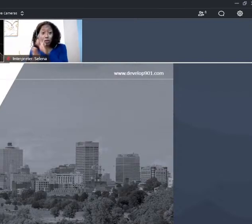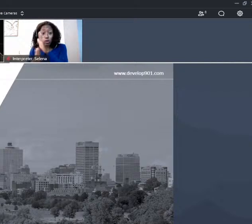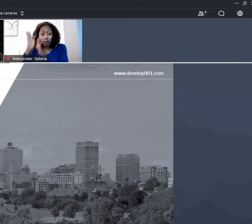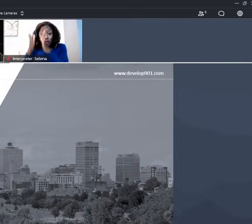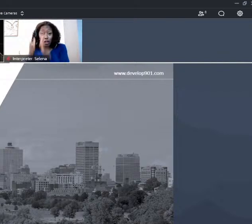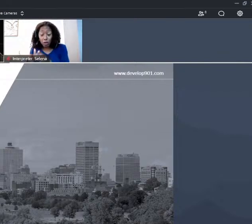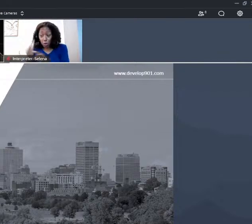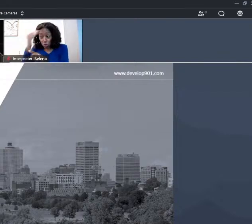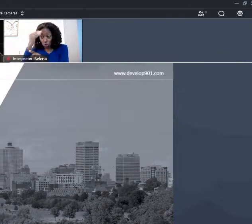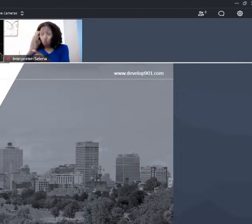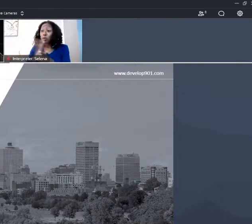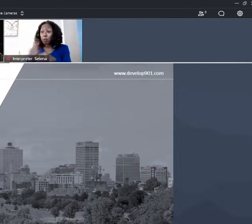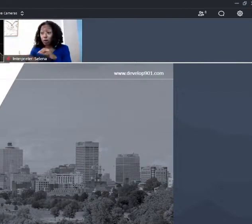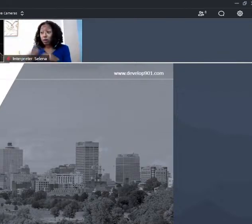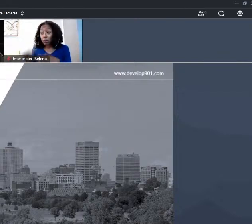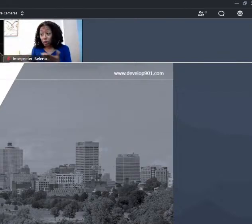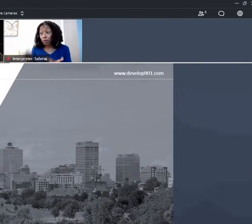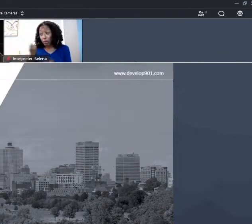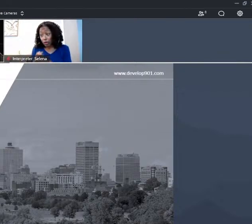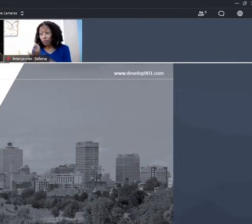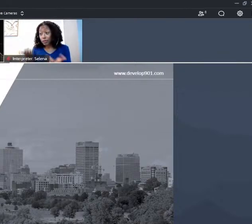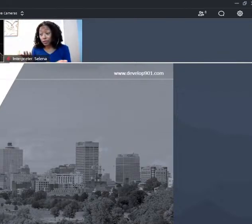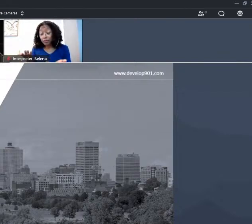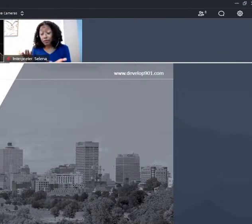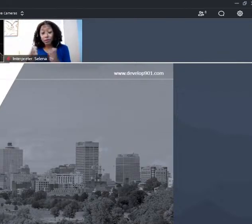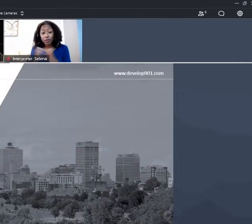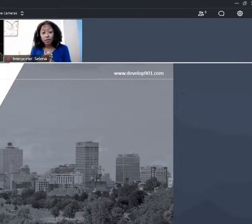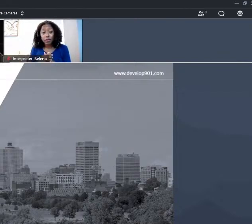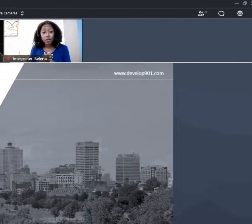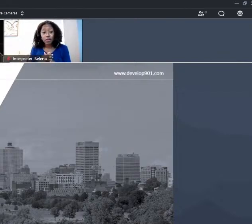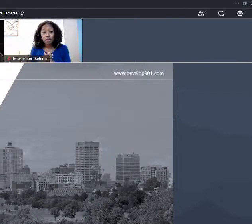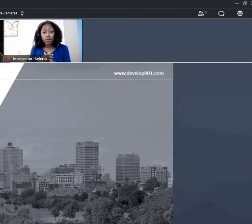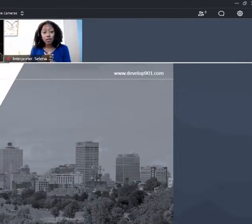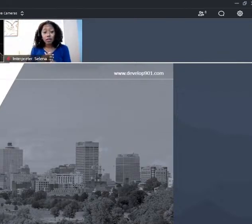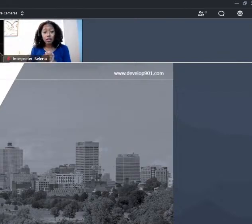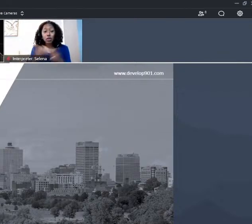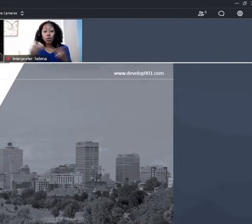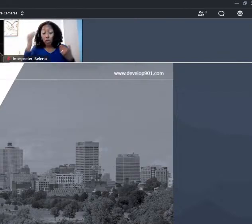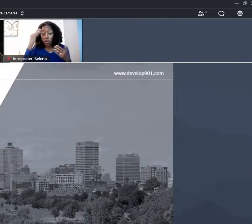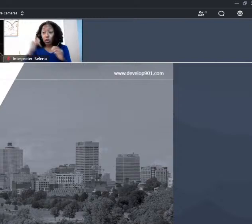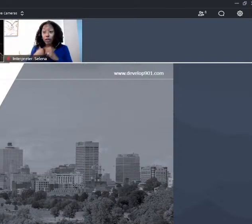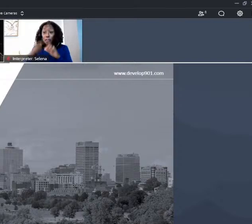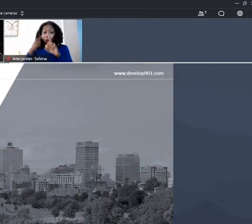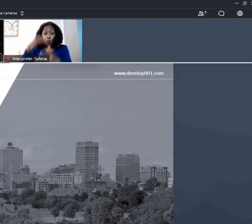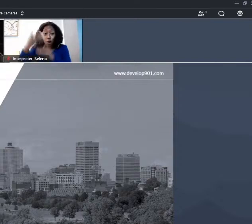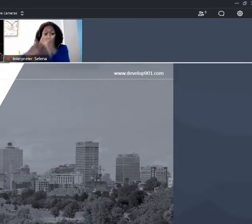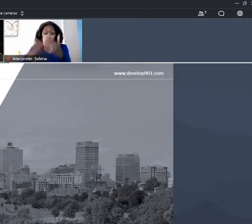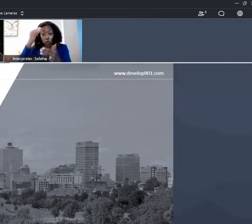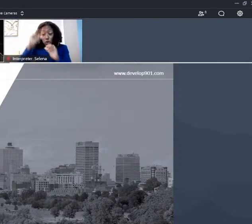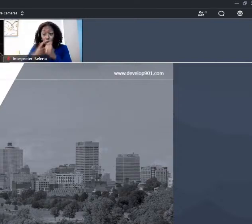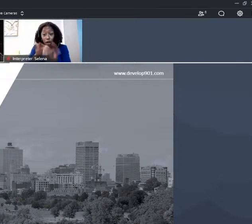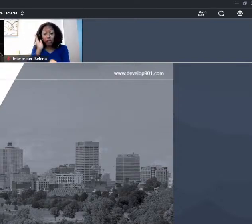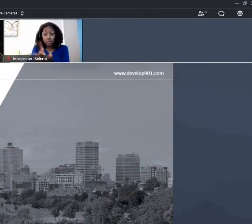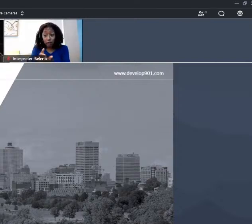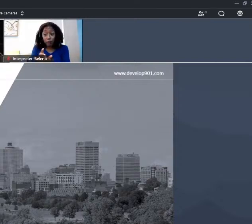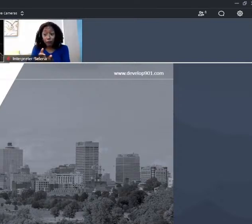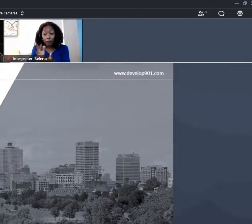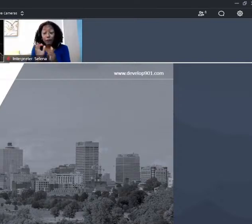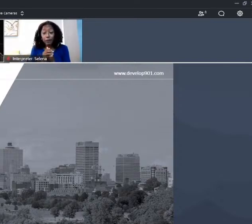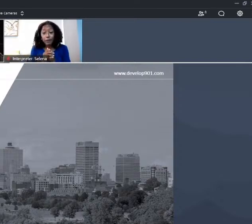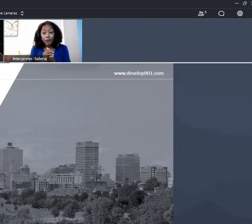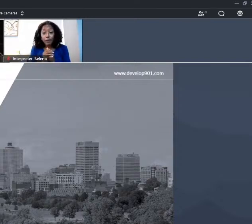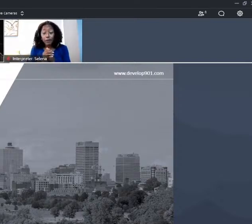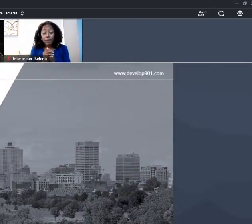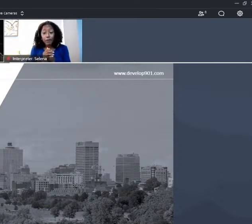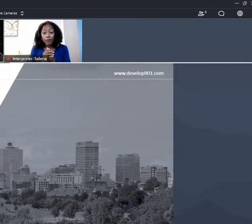coming from, okay? We know how to stop whatever. You know, you all know how to